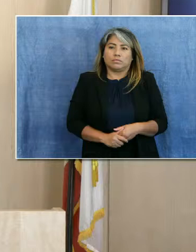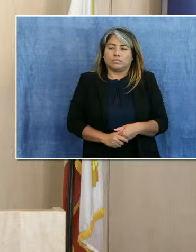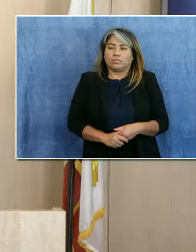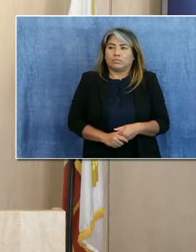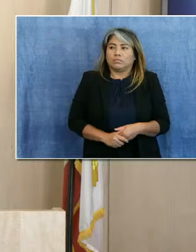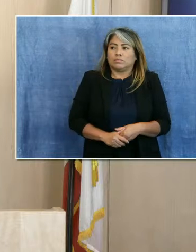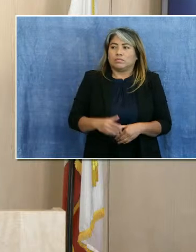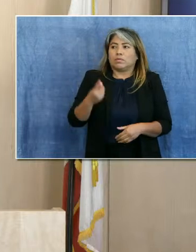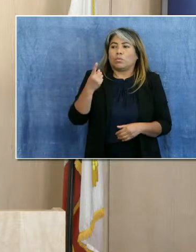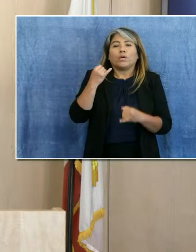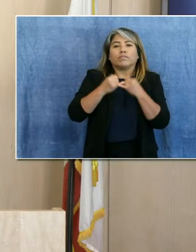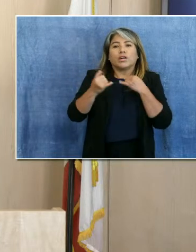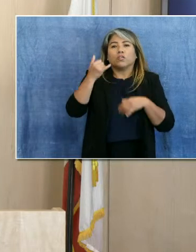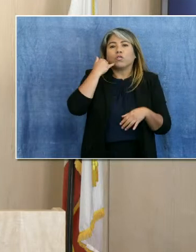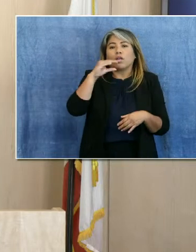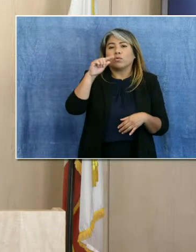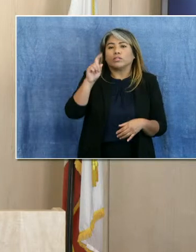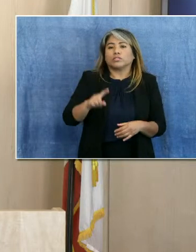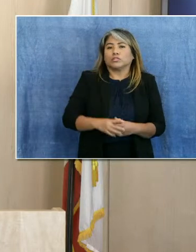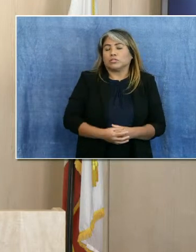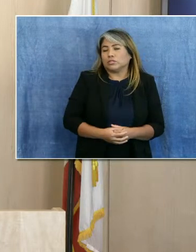Okay, we have one final call-in question.